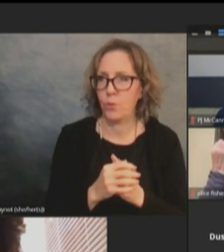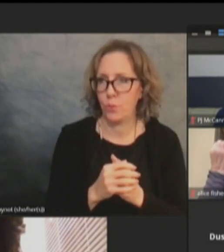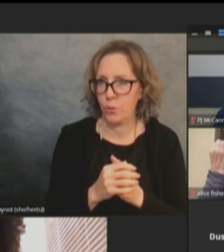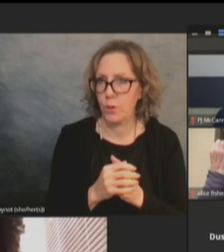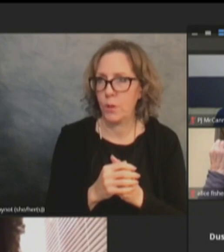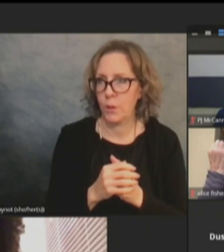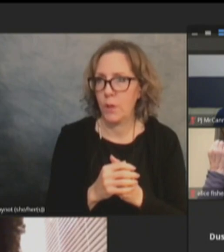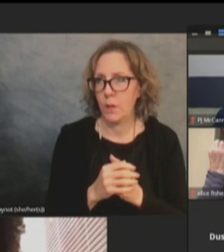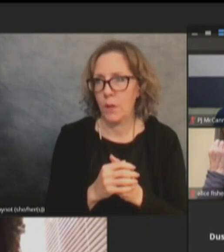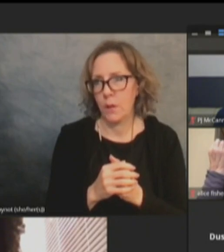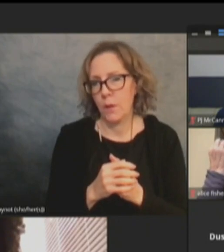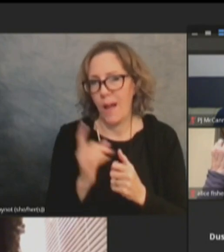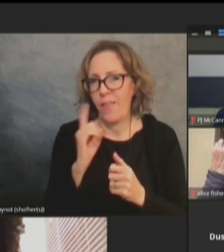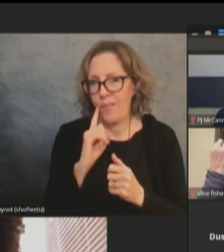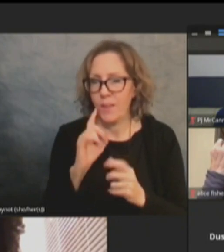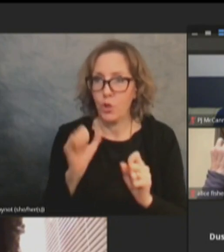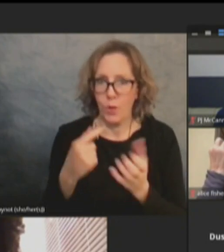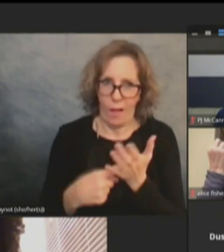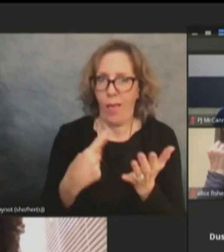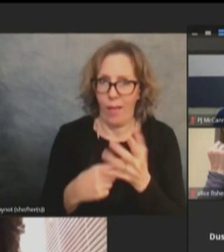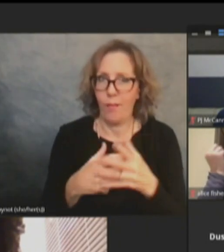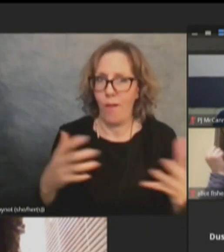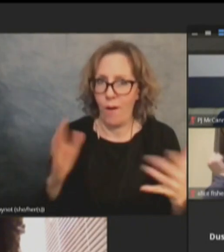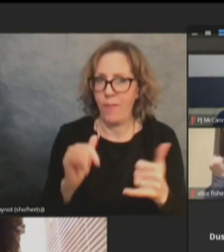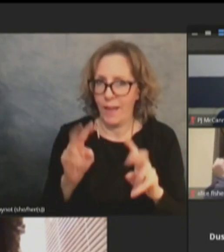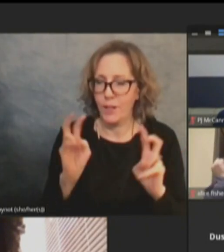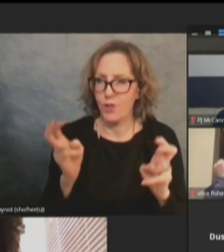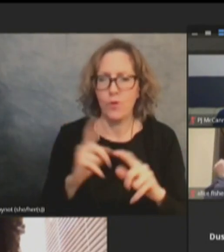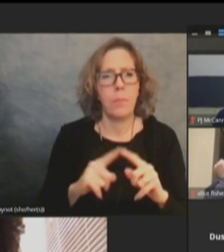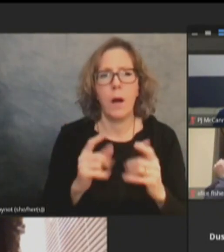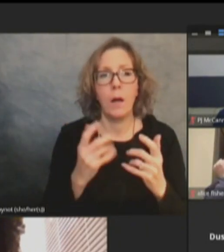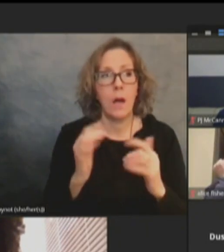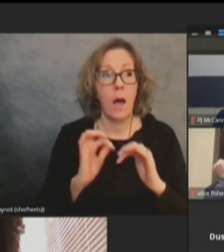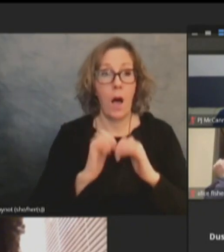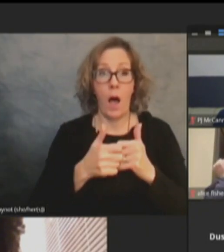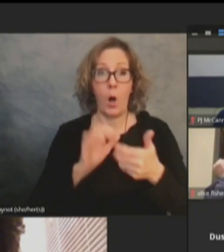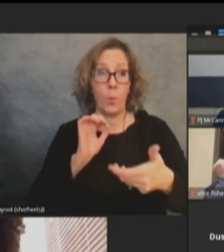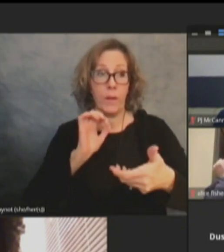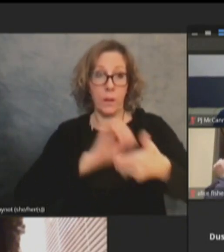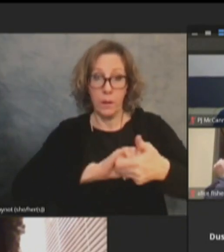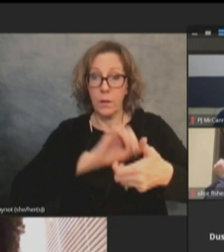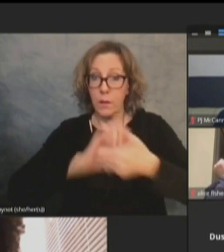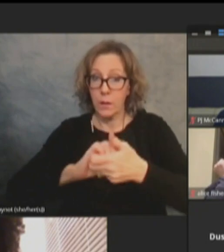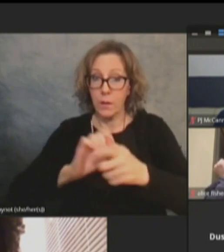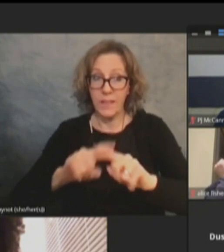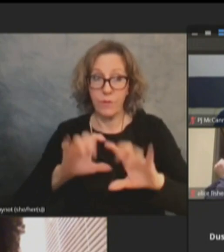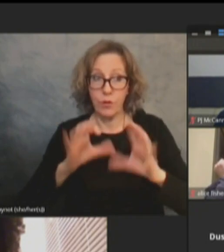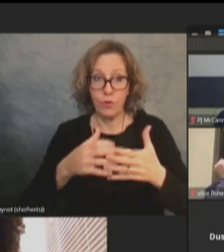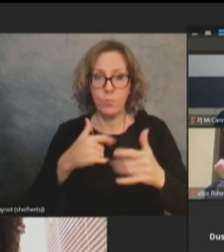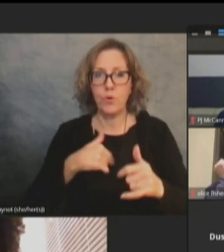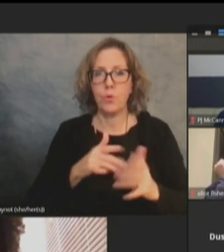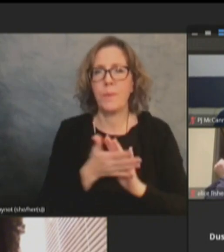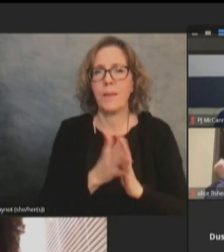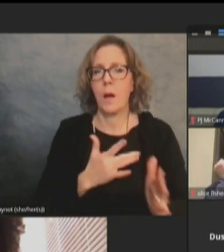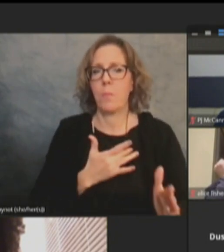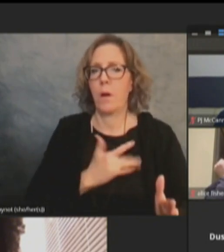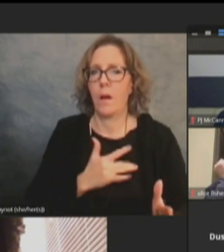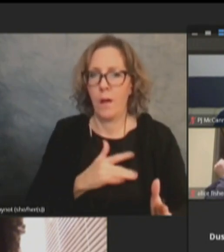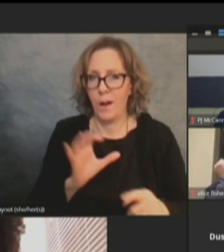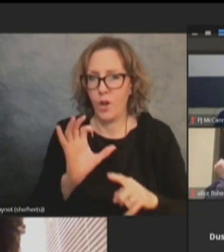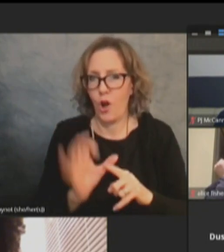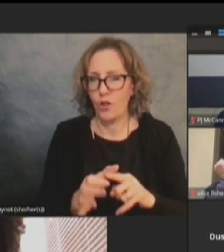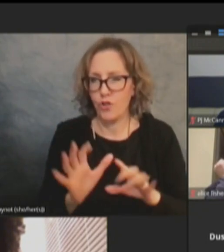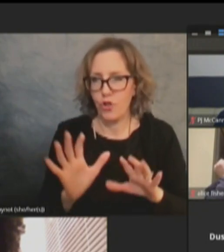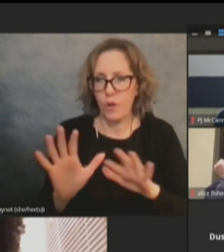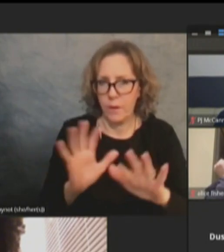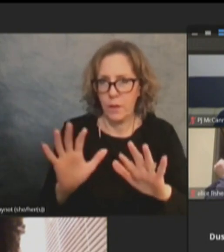unravel, but I think that element of outreach or partnering with different groups, and I didn't know, for instance, if you already,